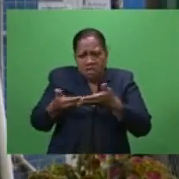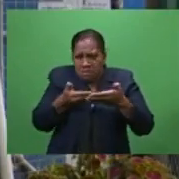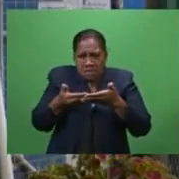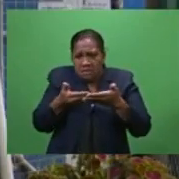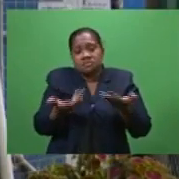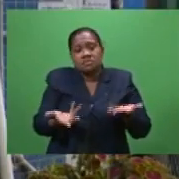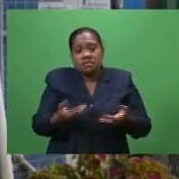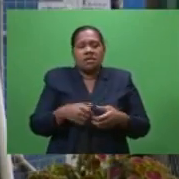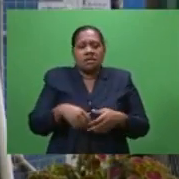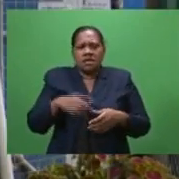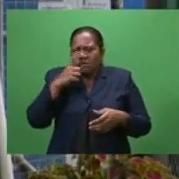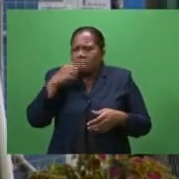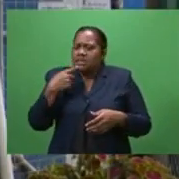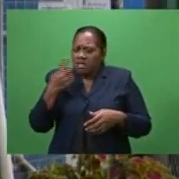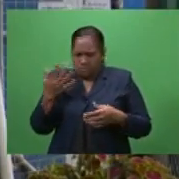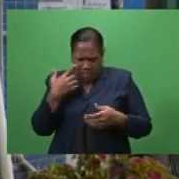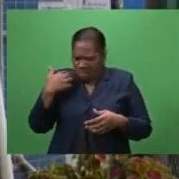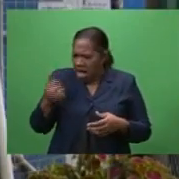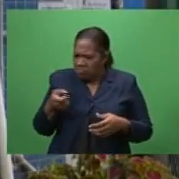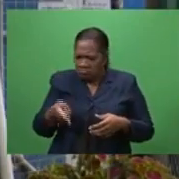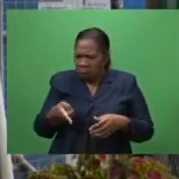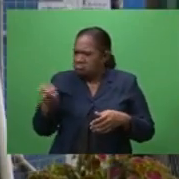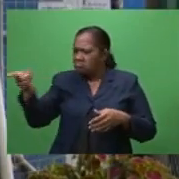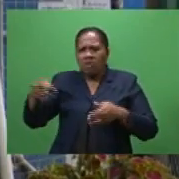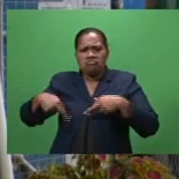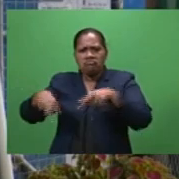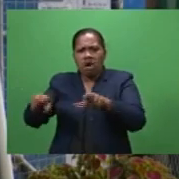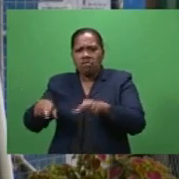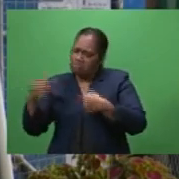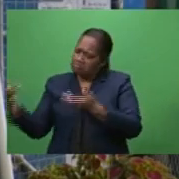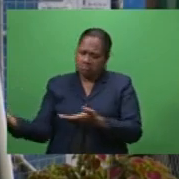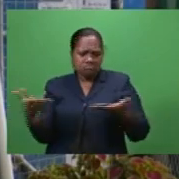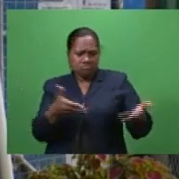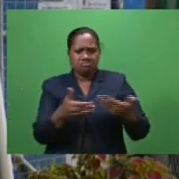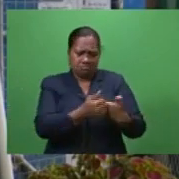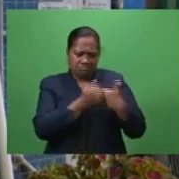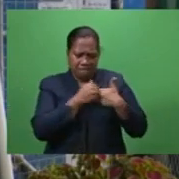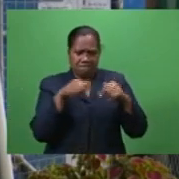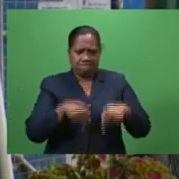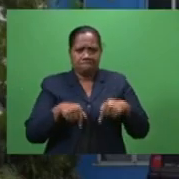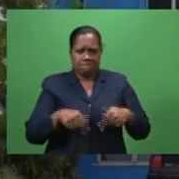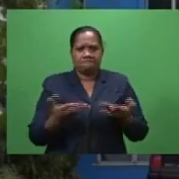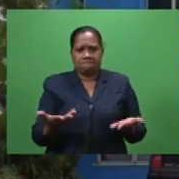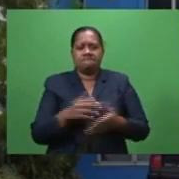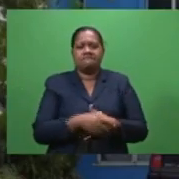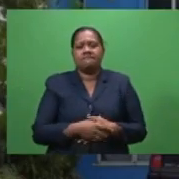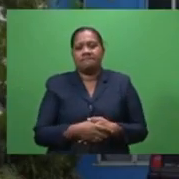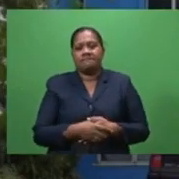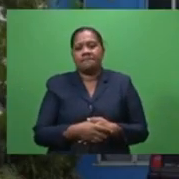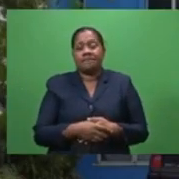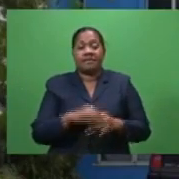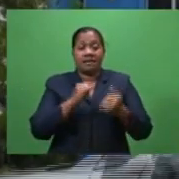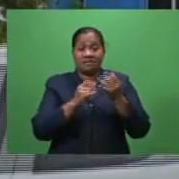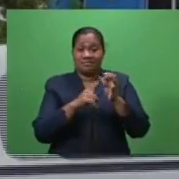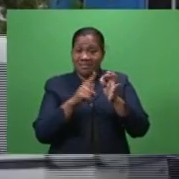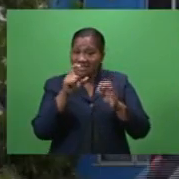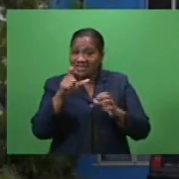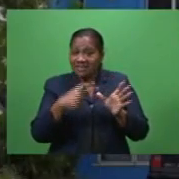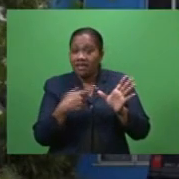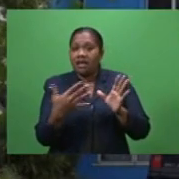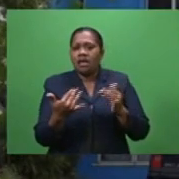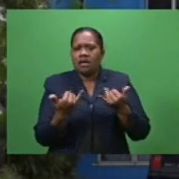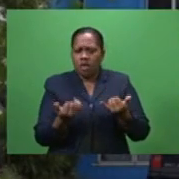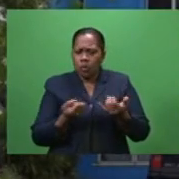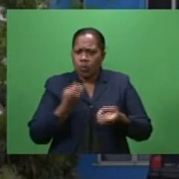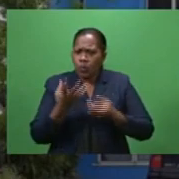they found the animals on the road in a box and they've brought them in for safekeeping here at SPCA. SPCA has reiterated